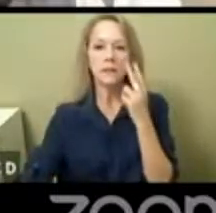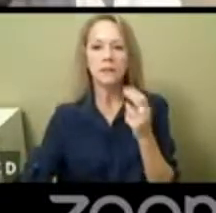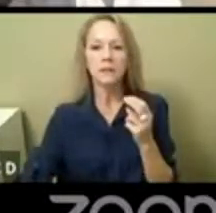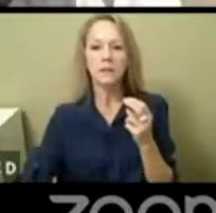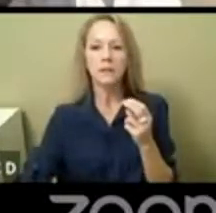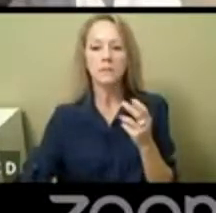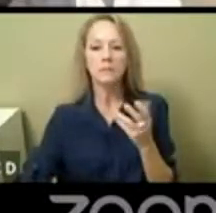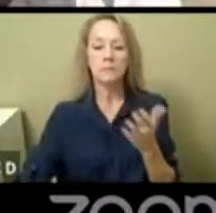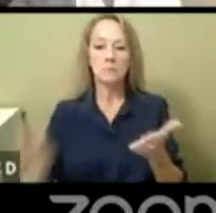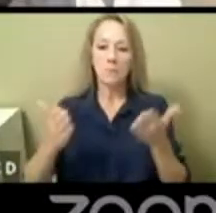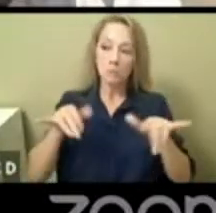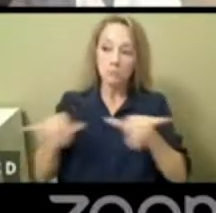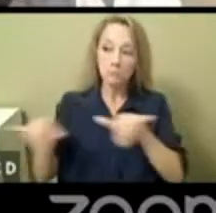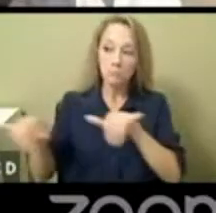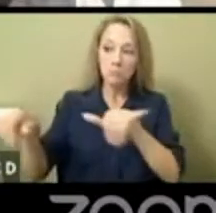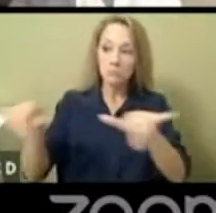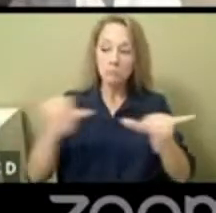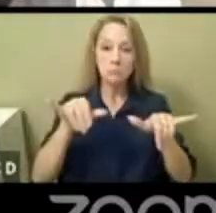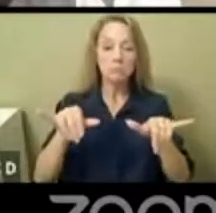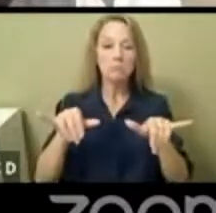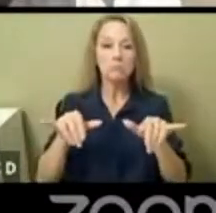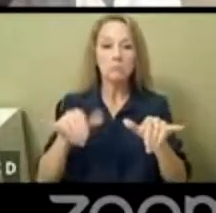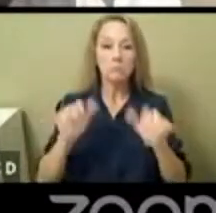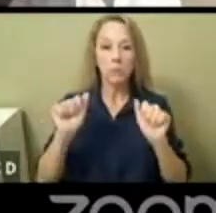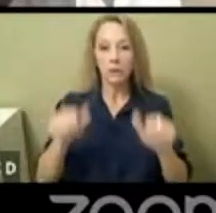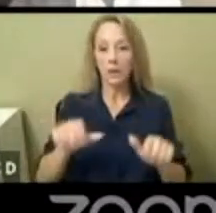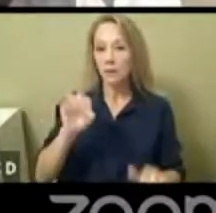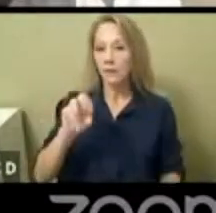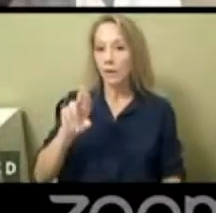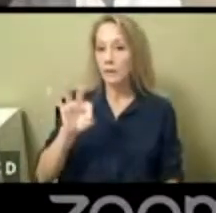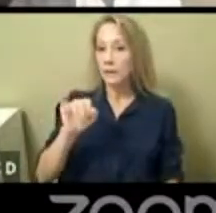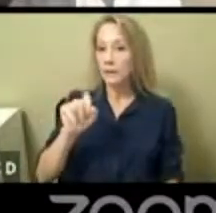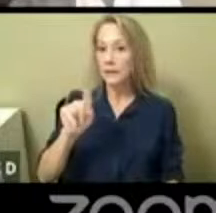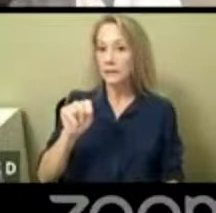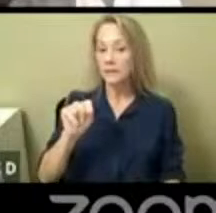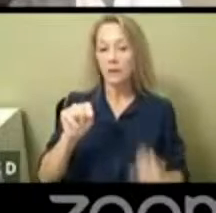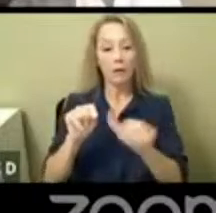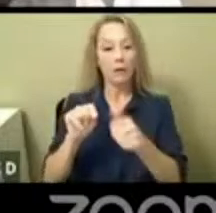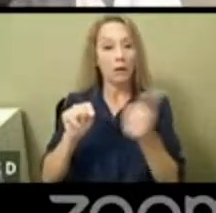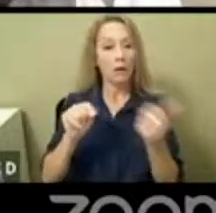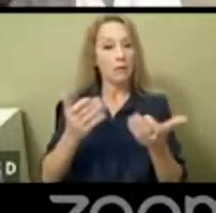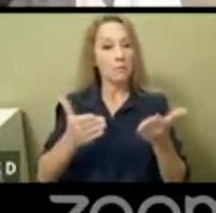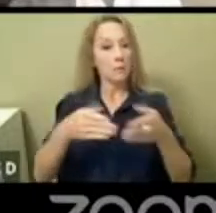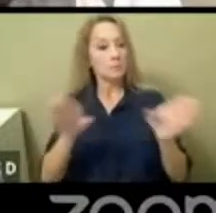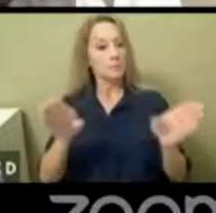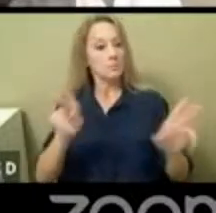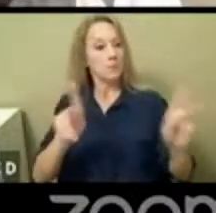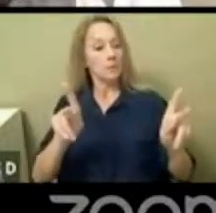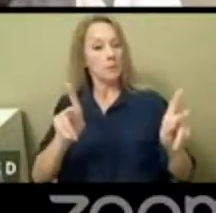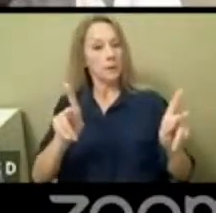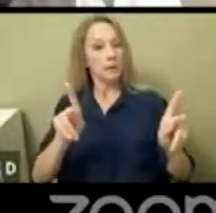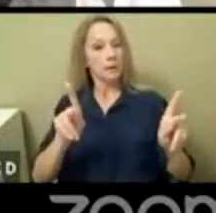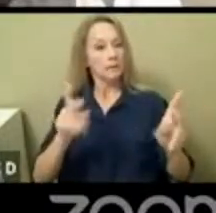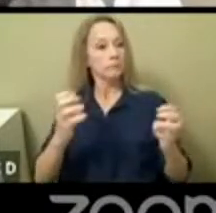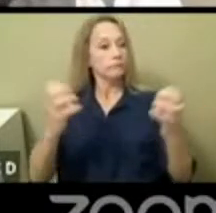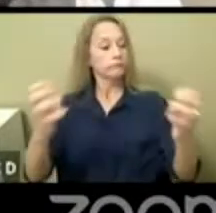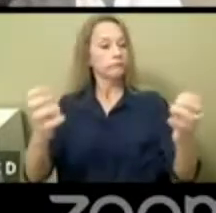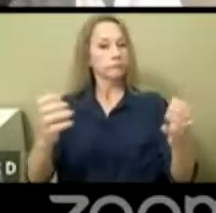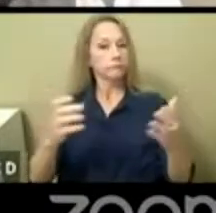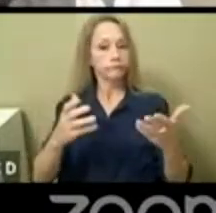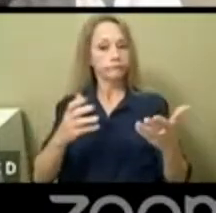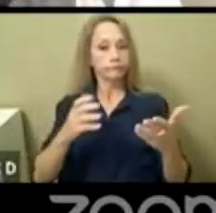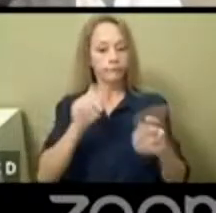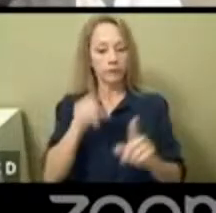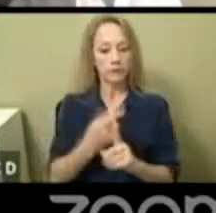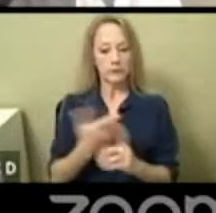where we could work with them. The other thing would be if there might be a public forum outside of this that's with other organizations,